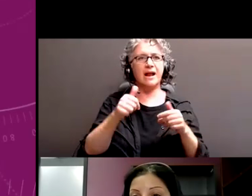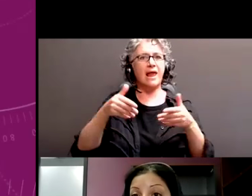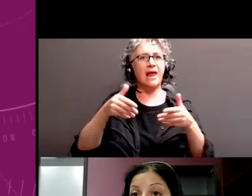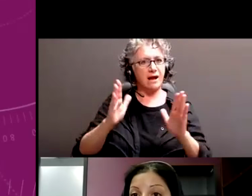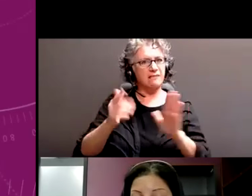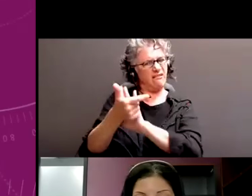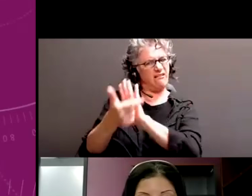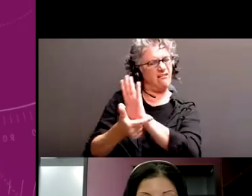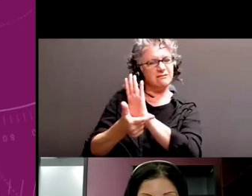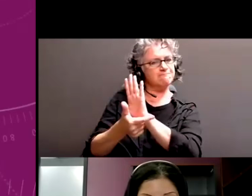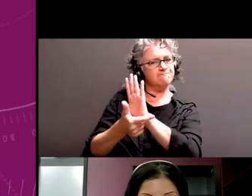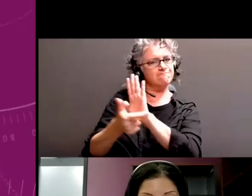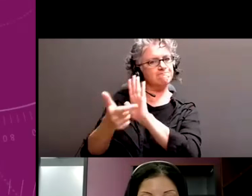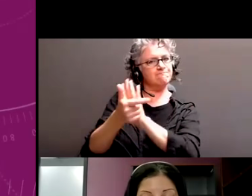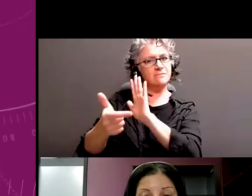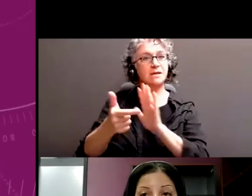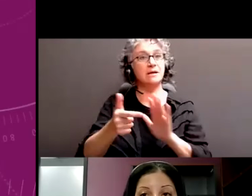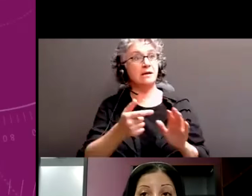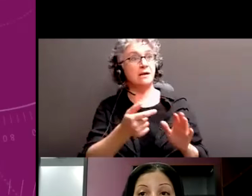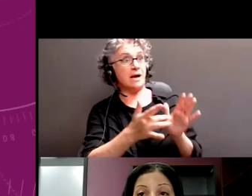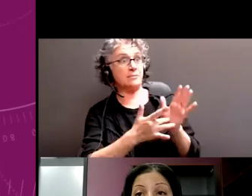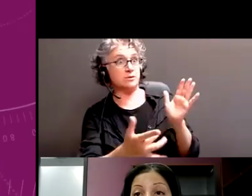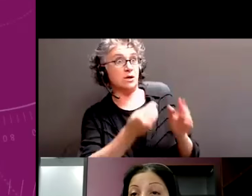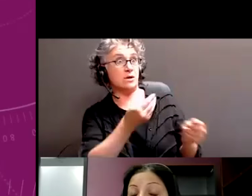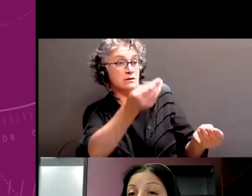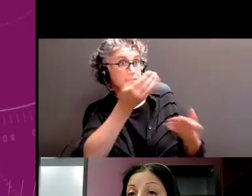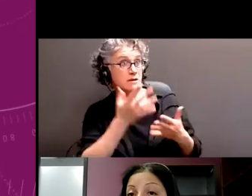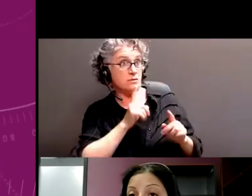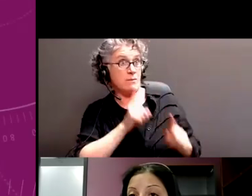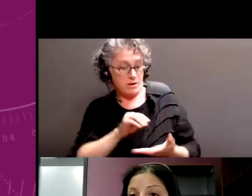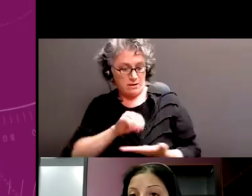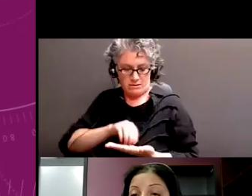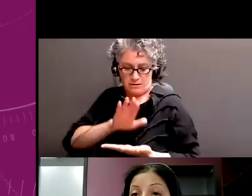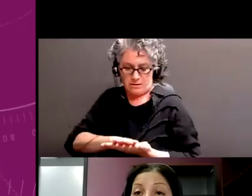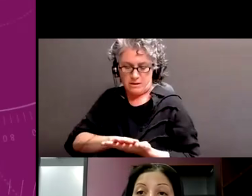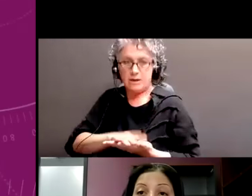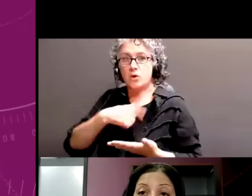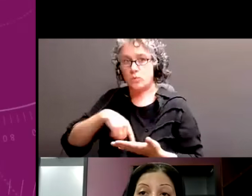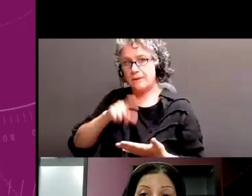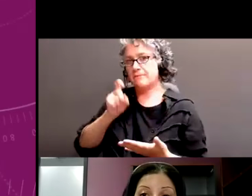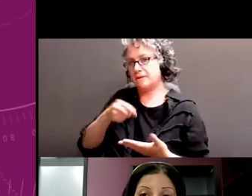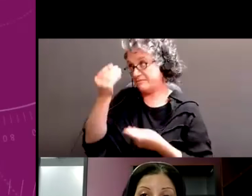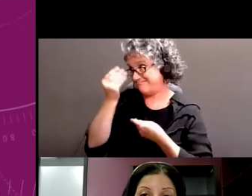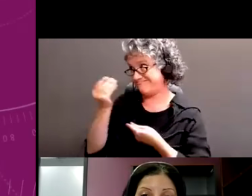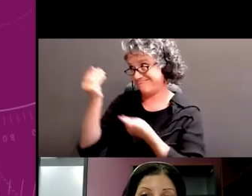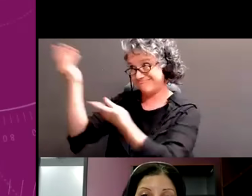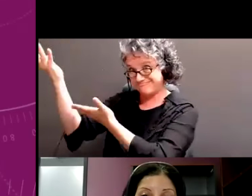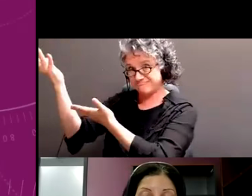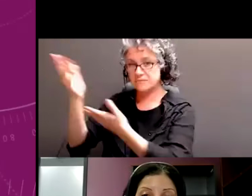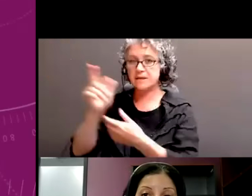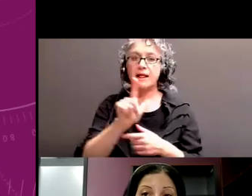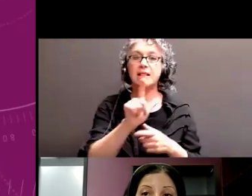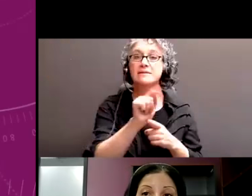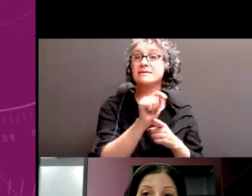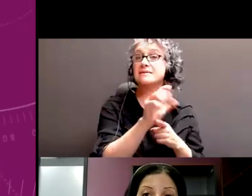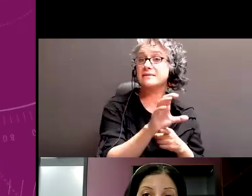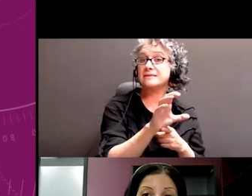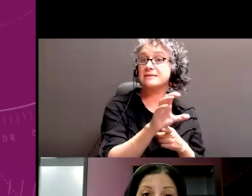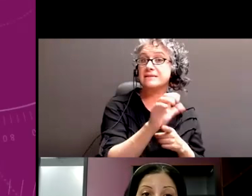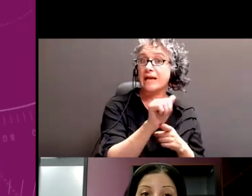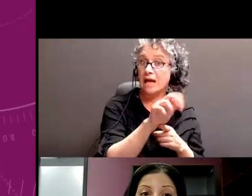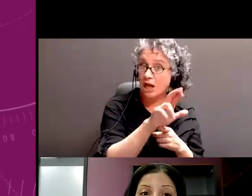take reports of abuse. So while there's mandatory reporting in our long-term care homes and retirement homes, the